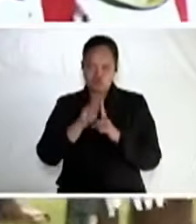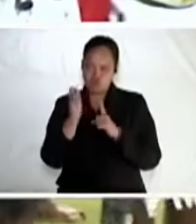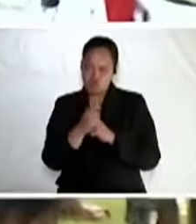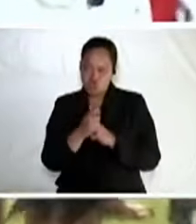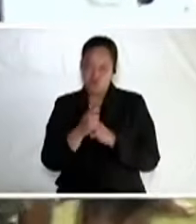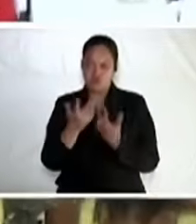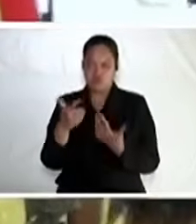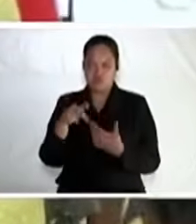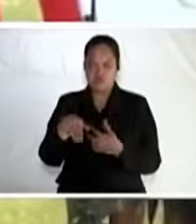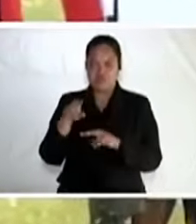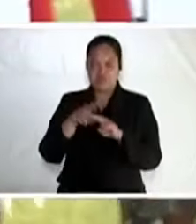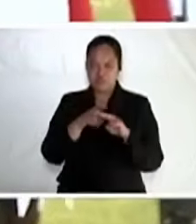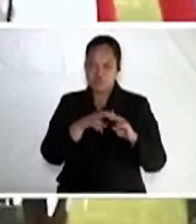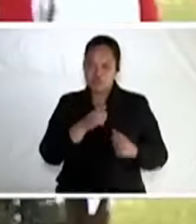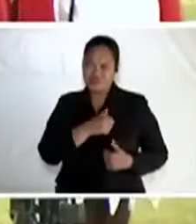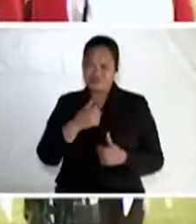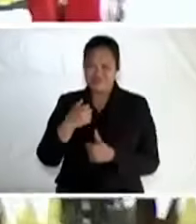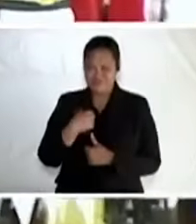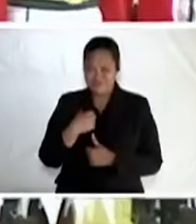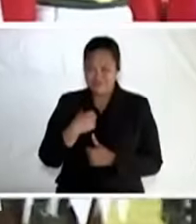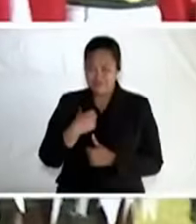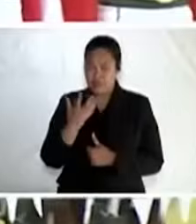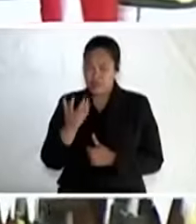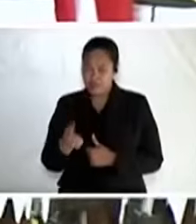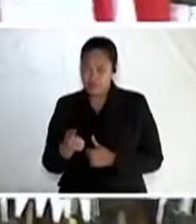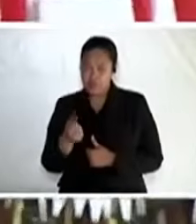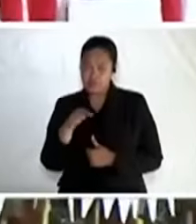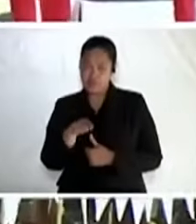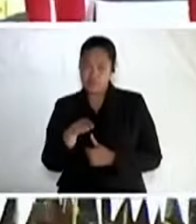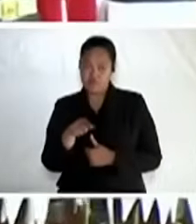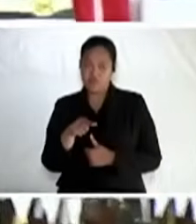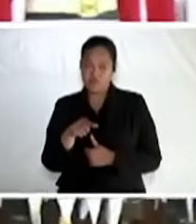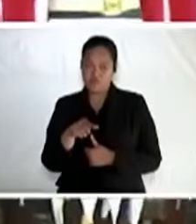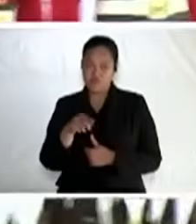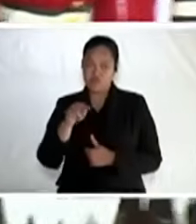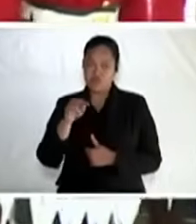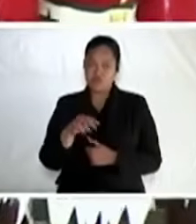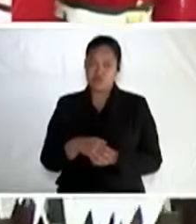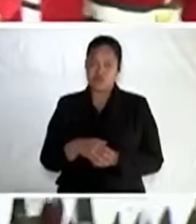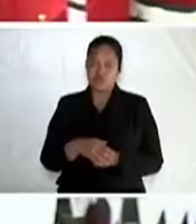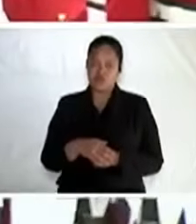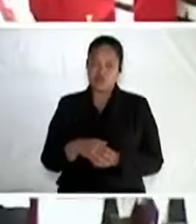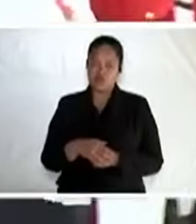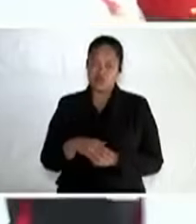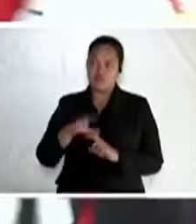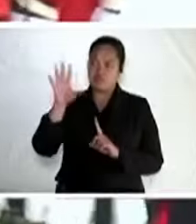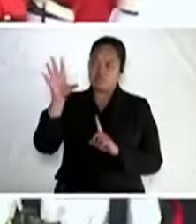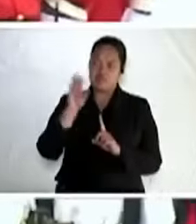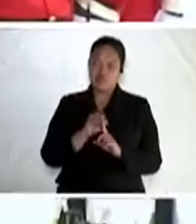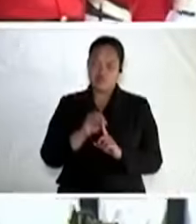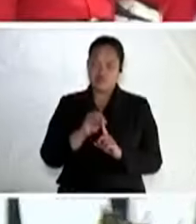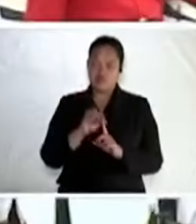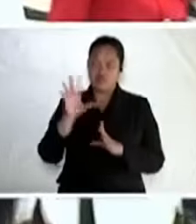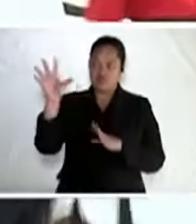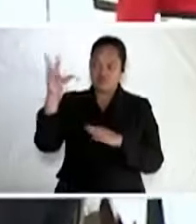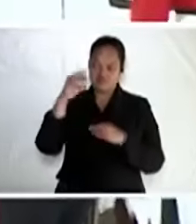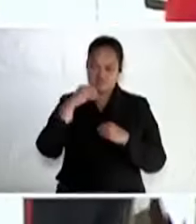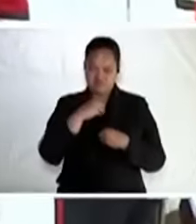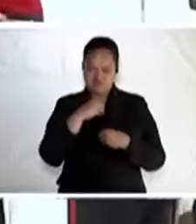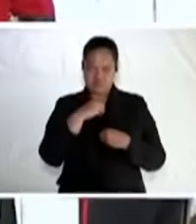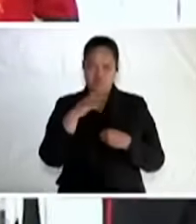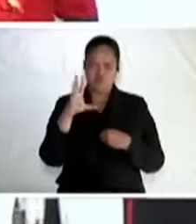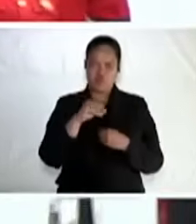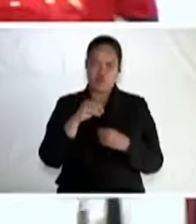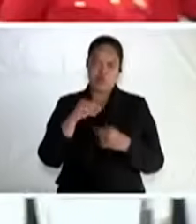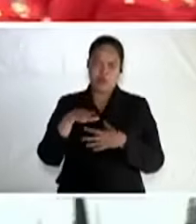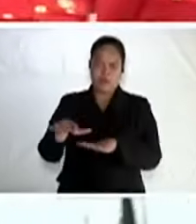that the Republic of Fiji military forces have acquired is from the British that were